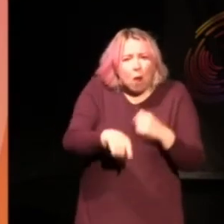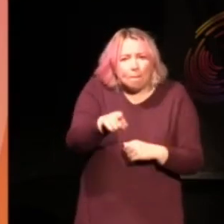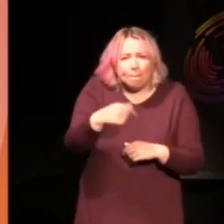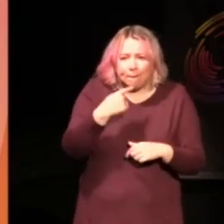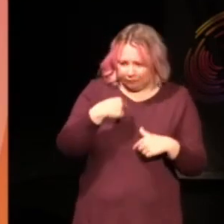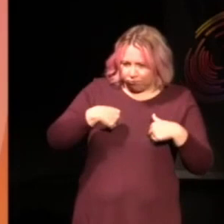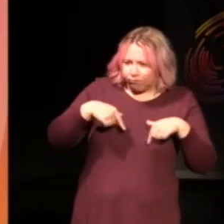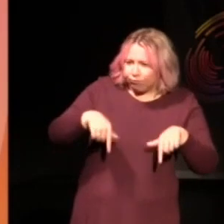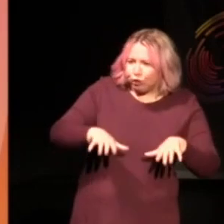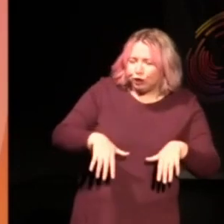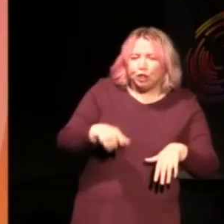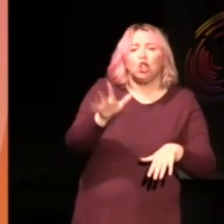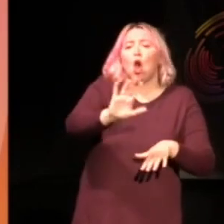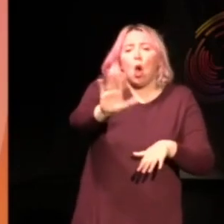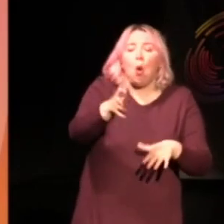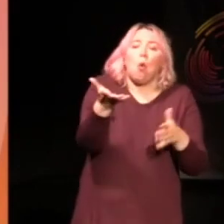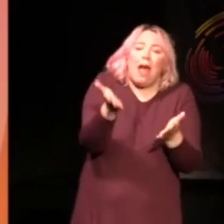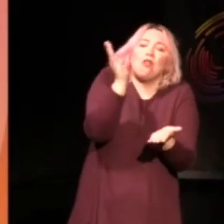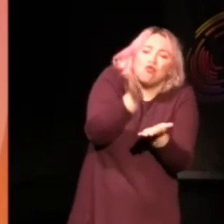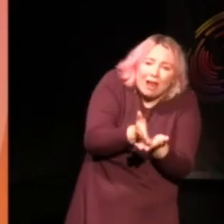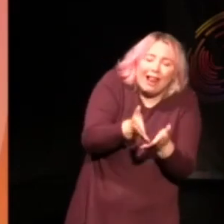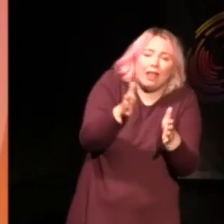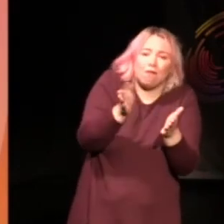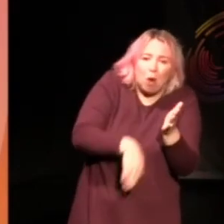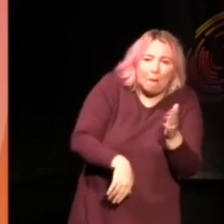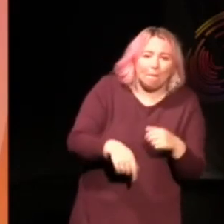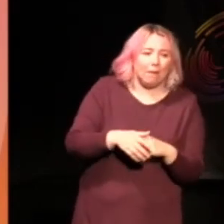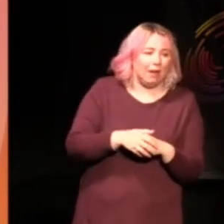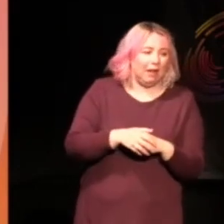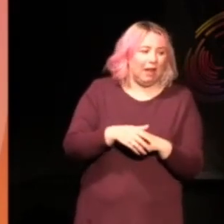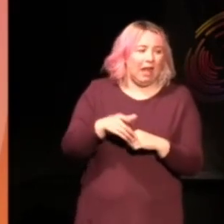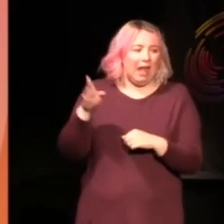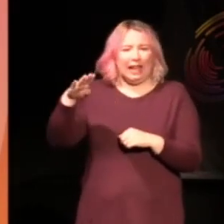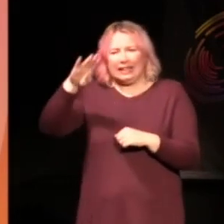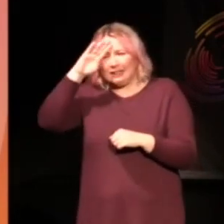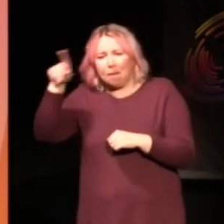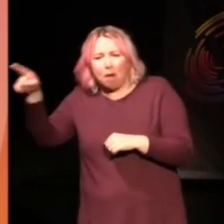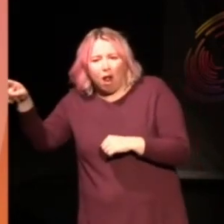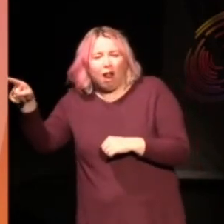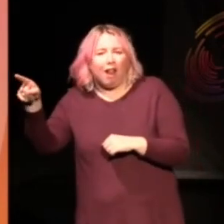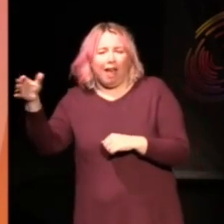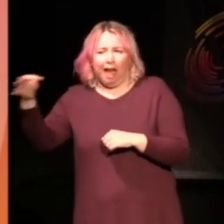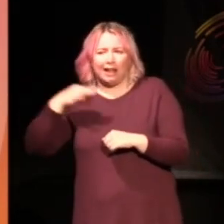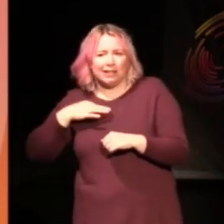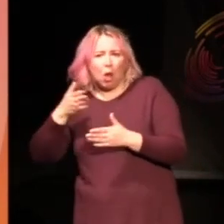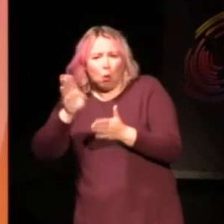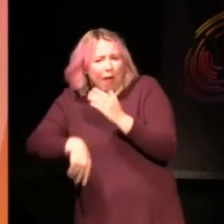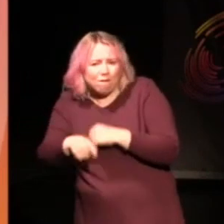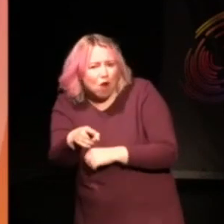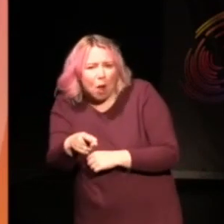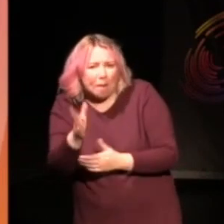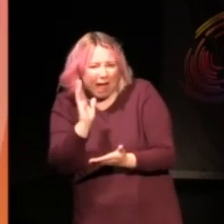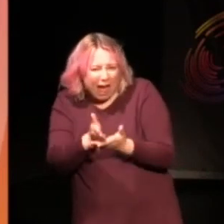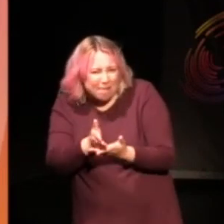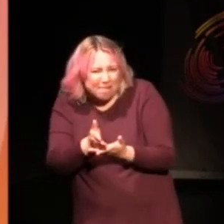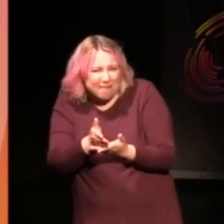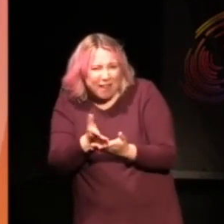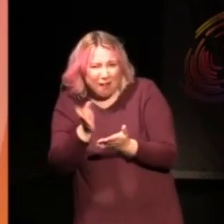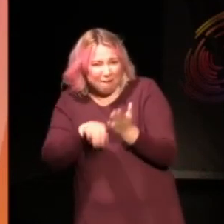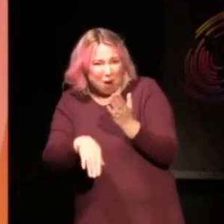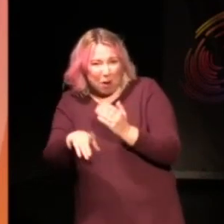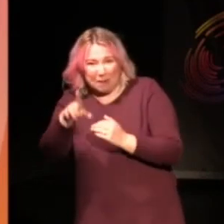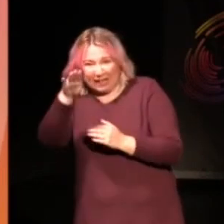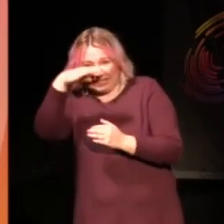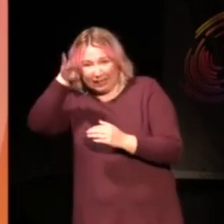yeah. And when I lived in Istanbul, and people say, where are you from? You say Istanbul. People say, but where are you really from? Because nobody is really from Istanbul, True. even though I